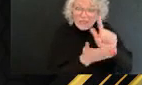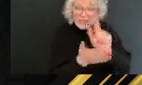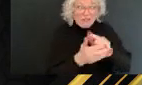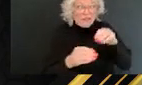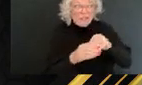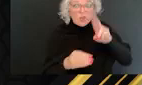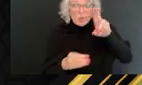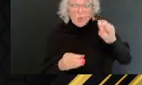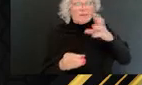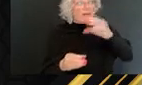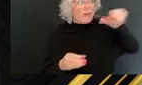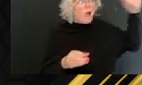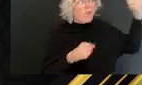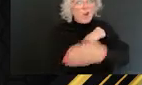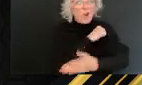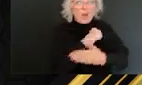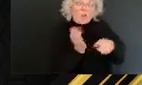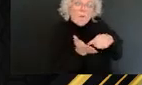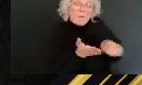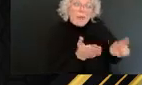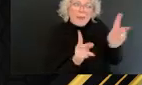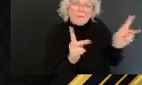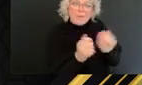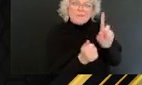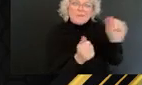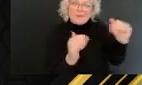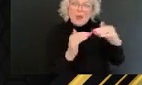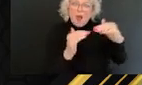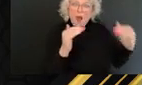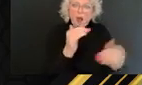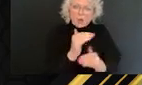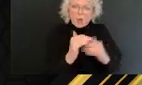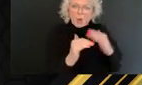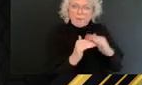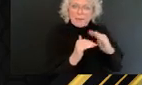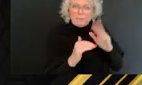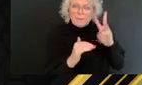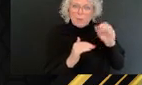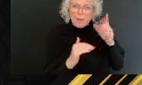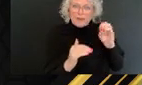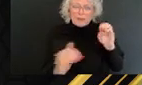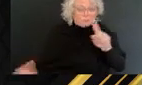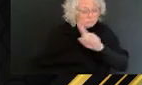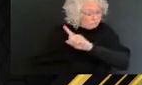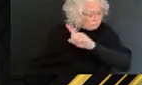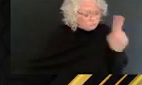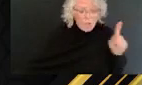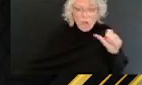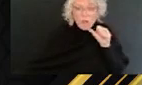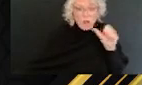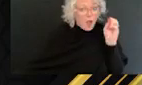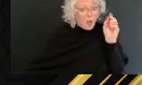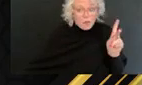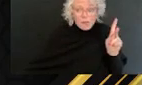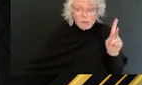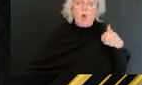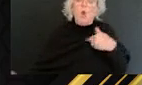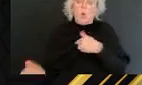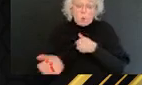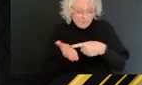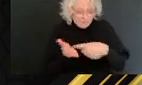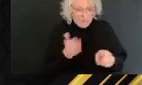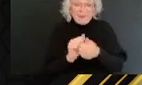other countries to pay people with disabilities less than minimum wage? Not okay. So at Microsoft, we pay our